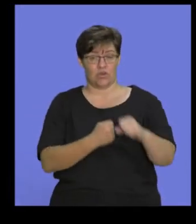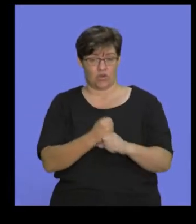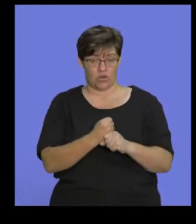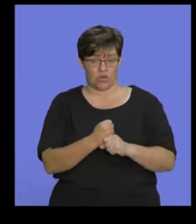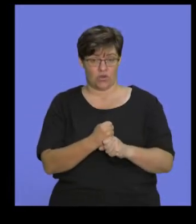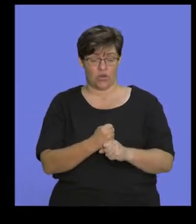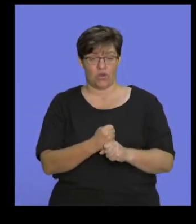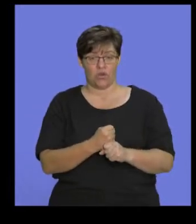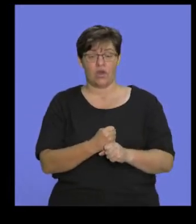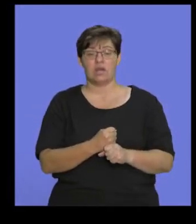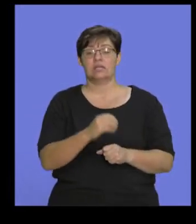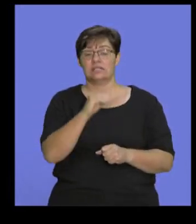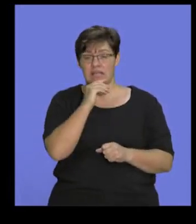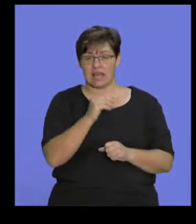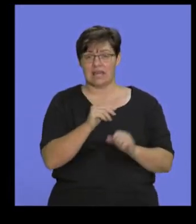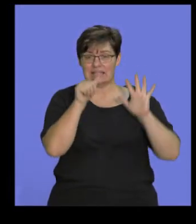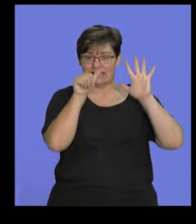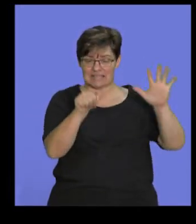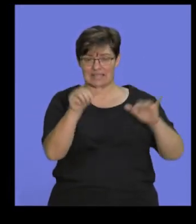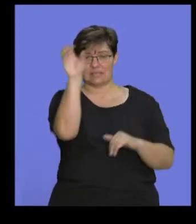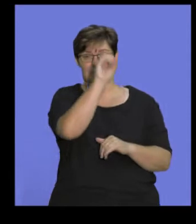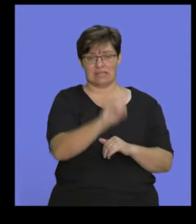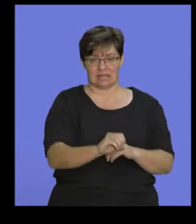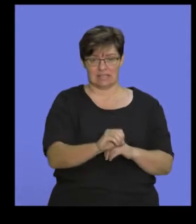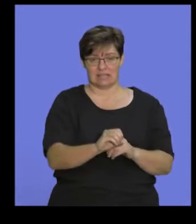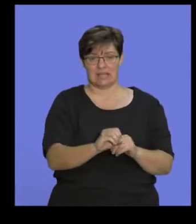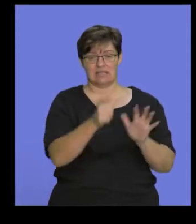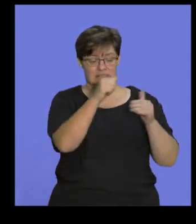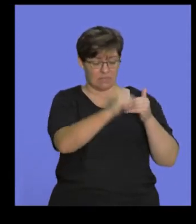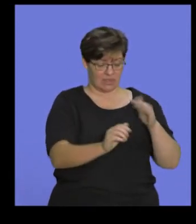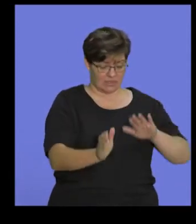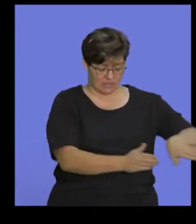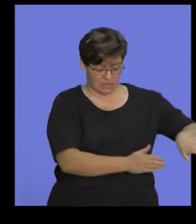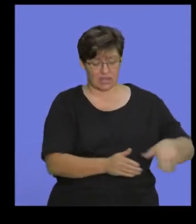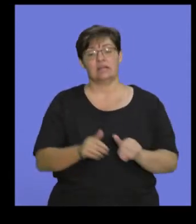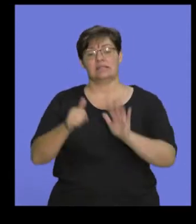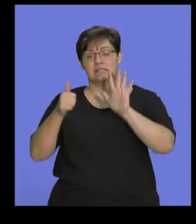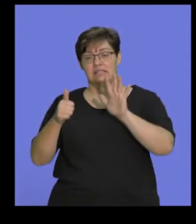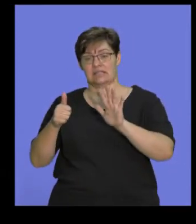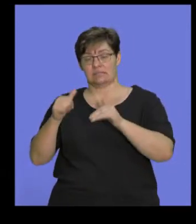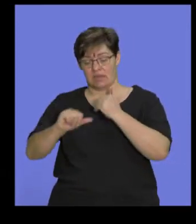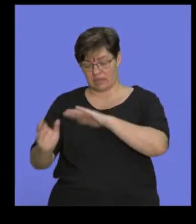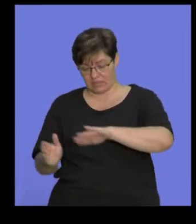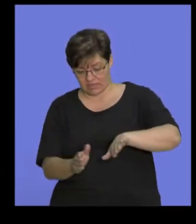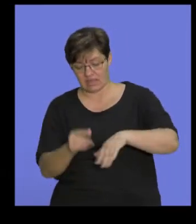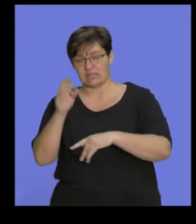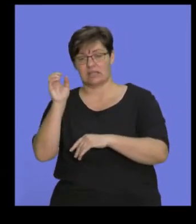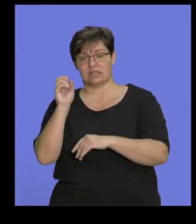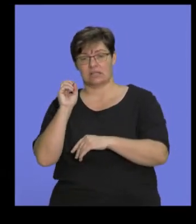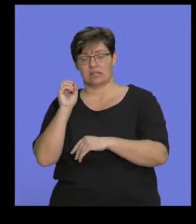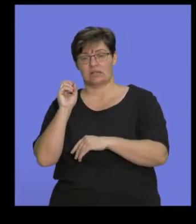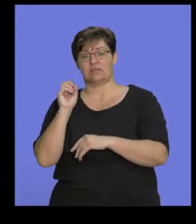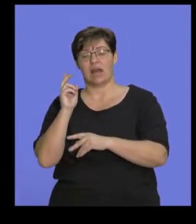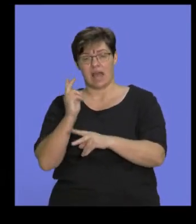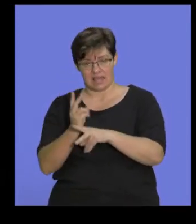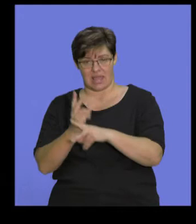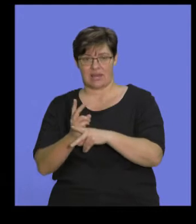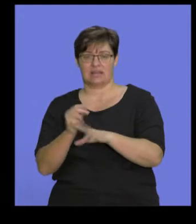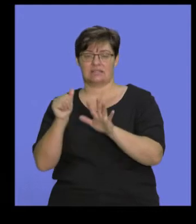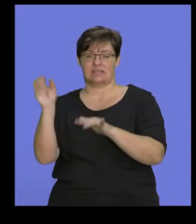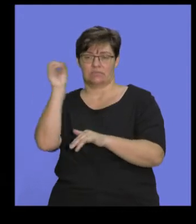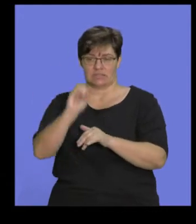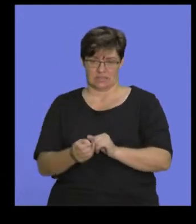that you are actually getting 6% every 6 months. But at the end of the year, it's supposed to